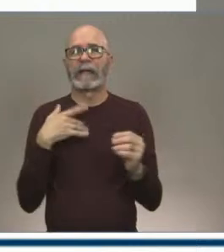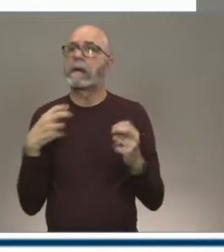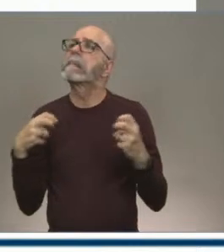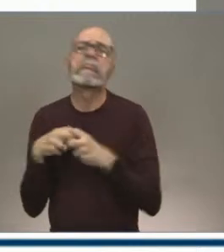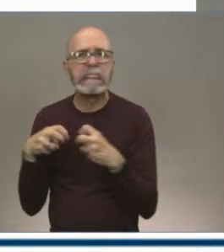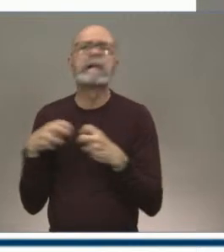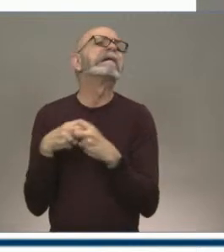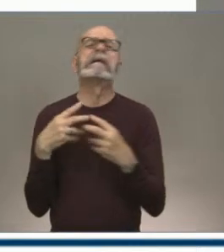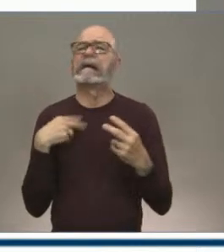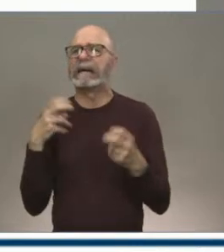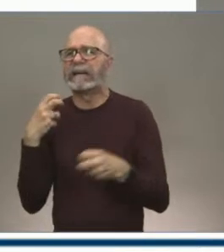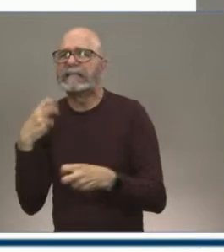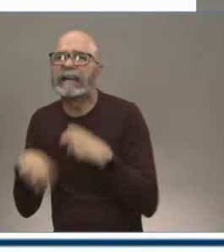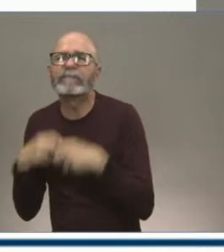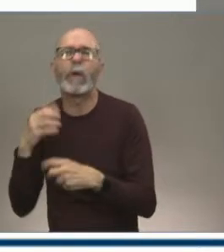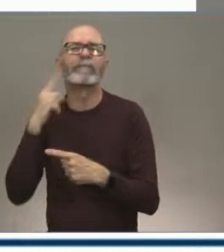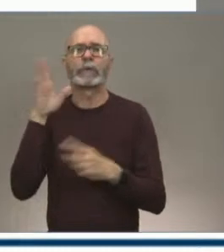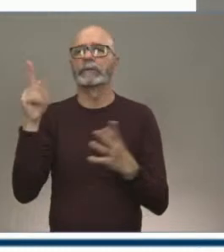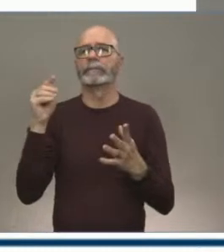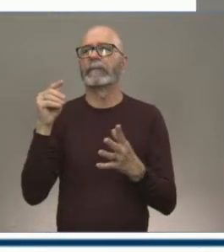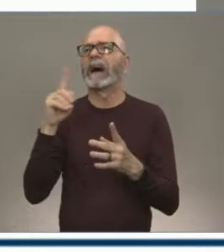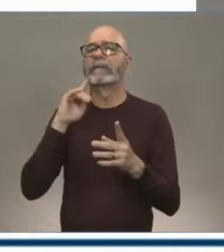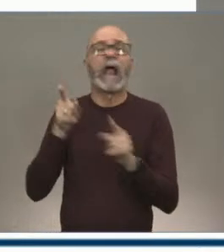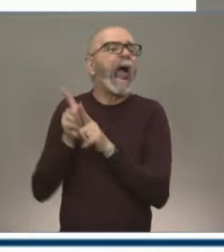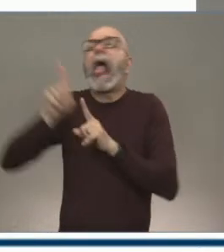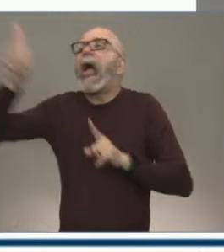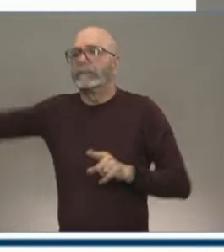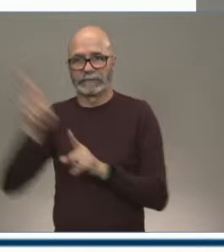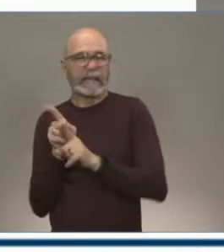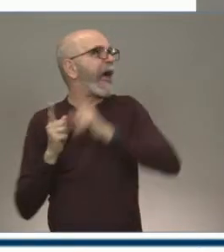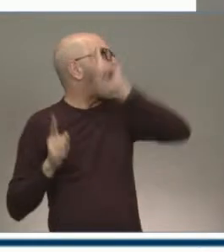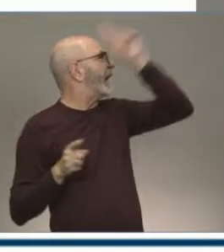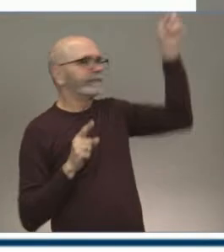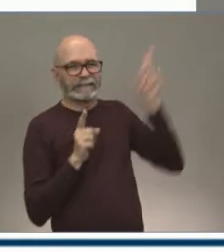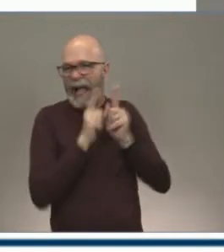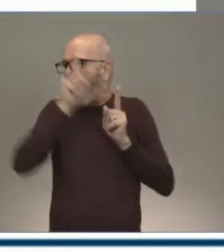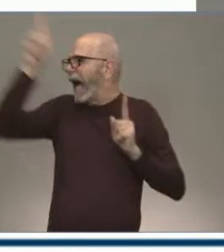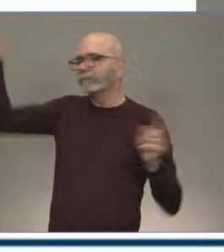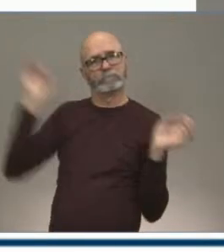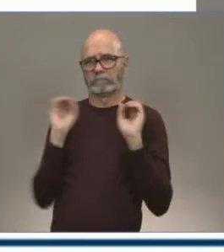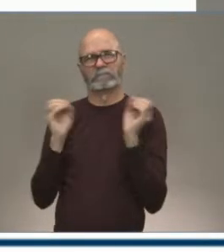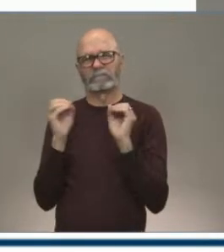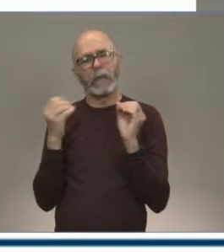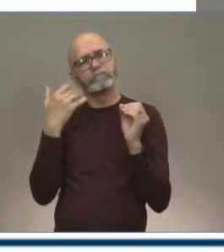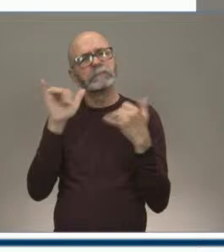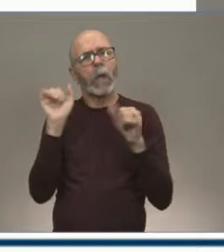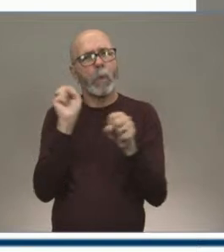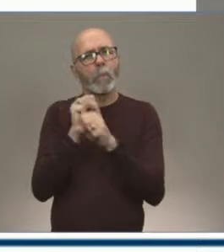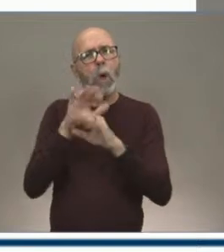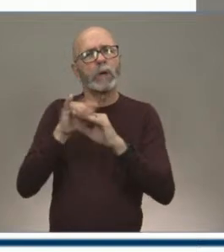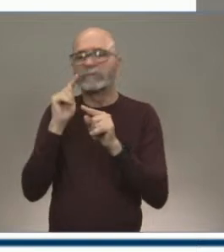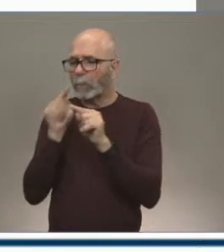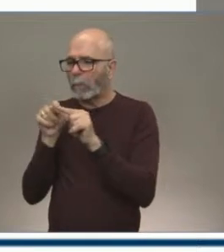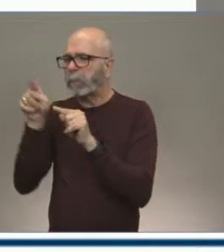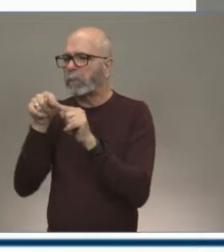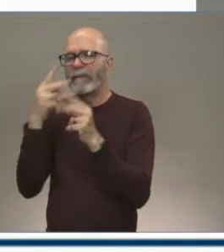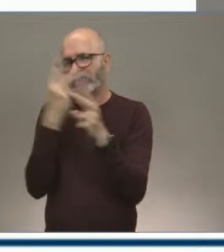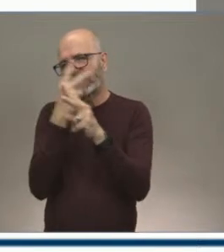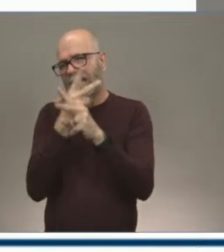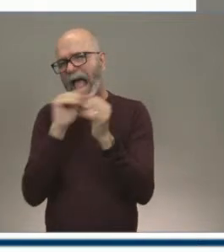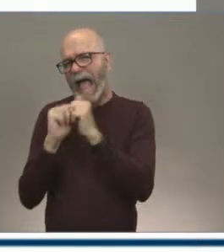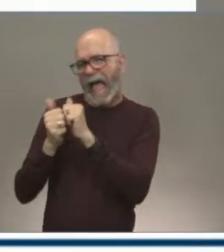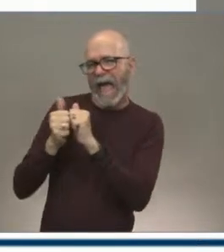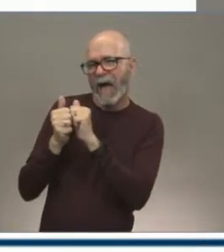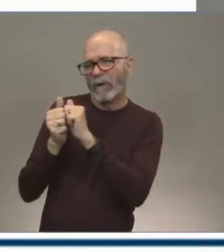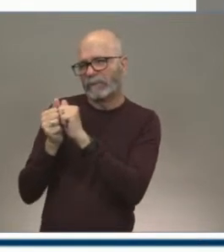or great distance to drive to get to them. I will say we're still working on details, but there's lots of work going on to make sure that if